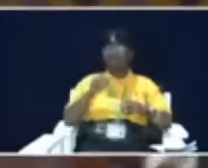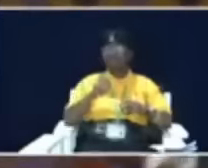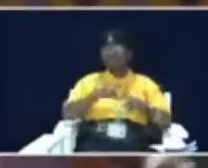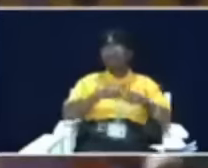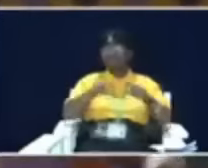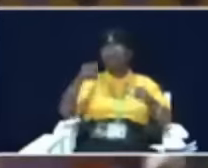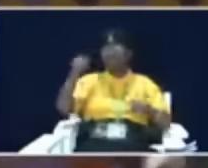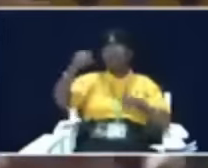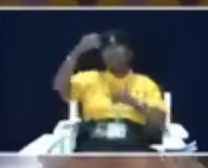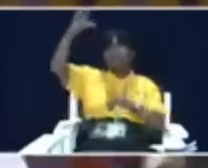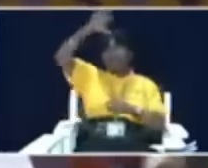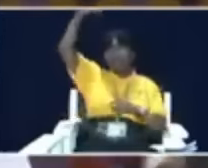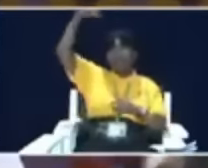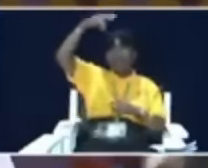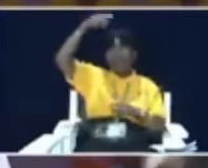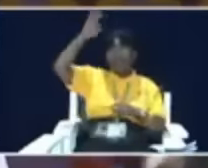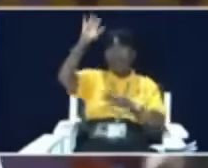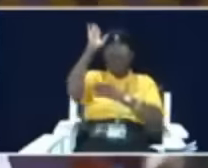the grace of God,